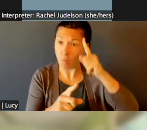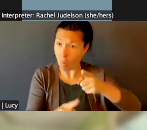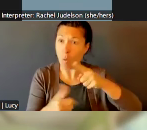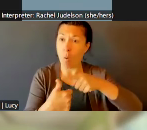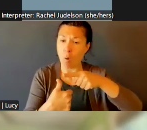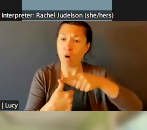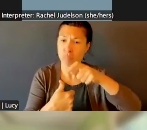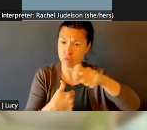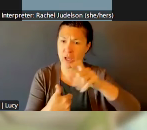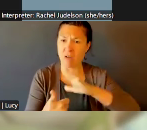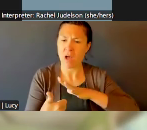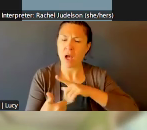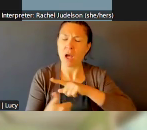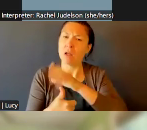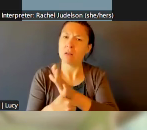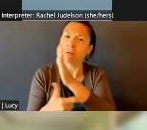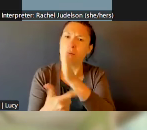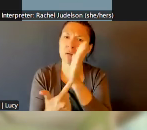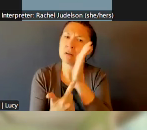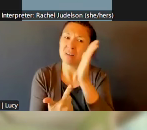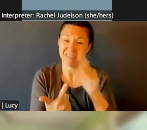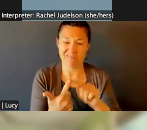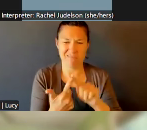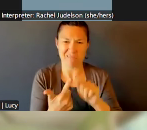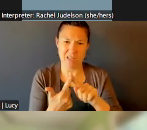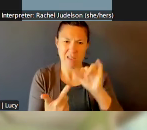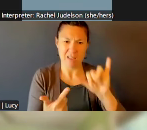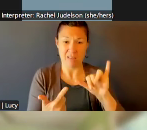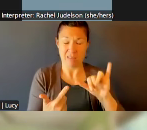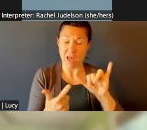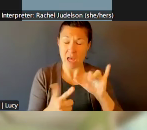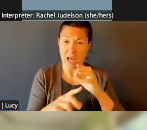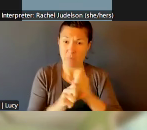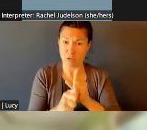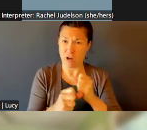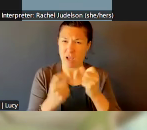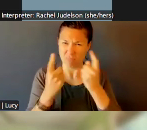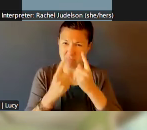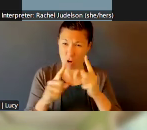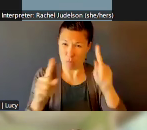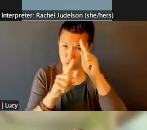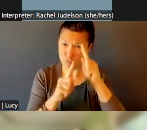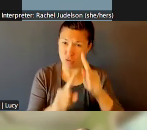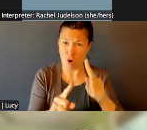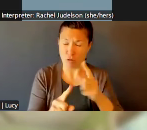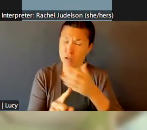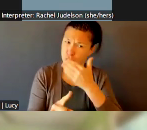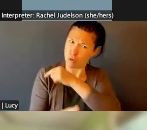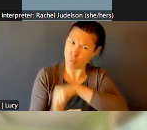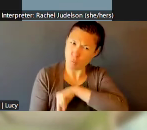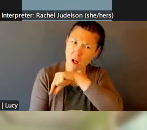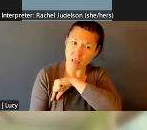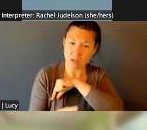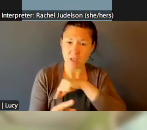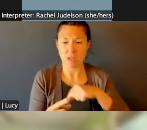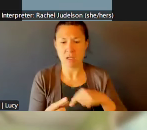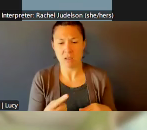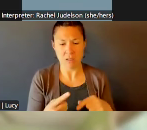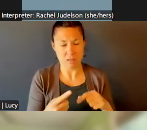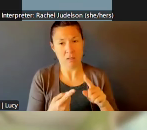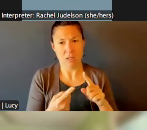does this abstract accomplish those goals, or at least get some way towards accomplishing those